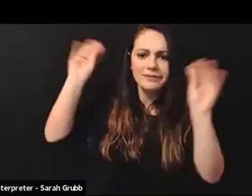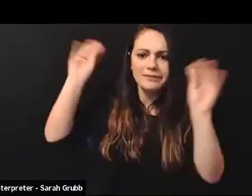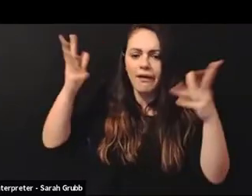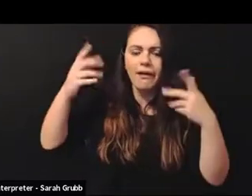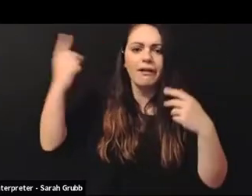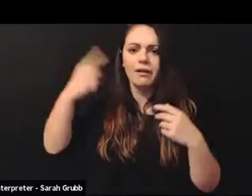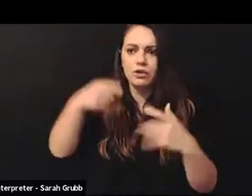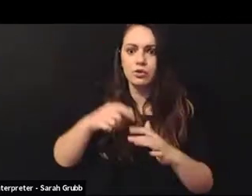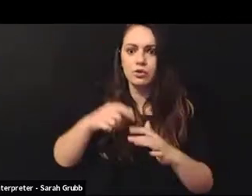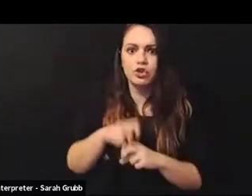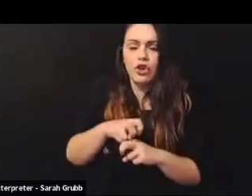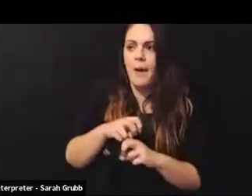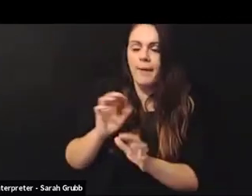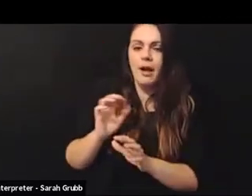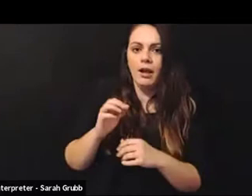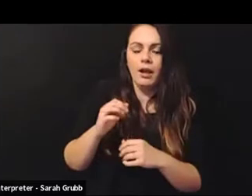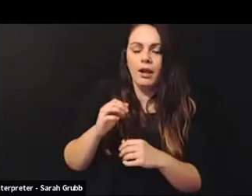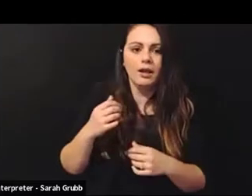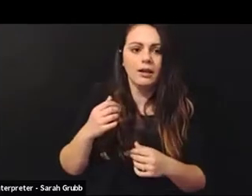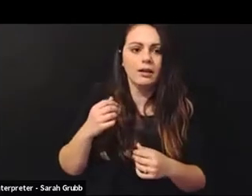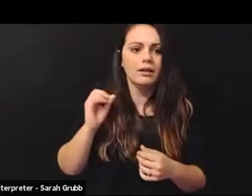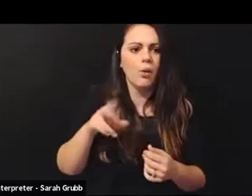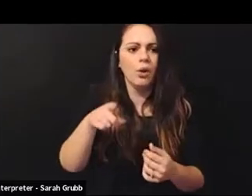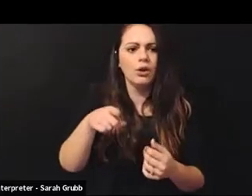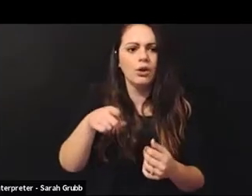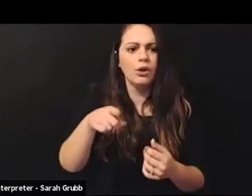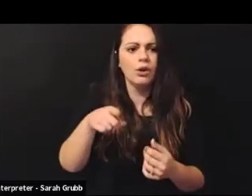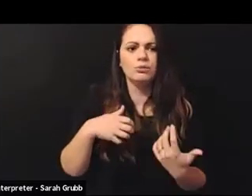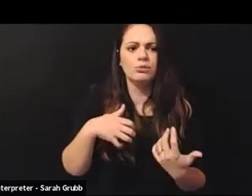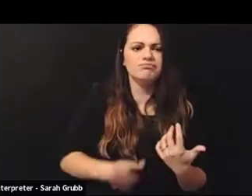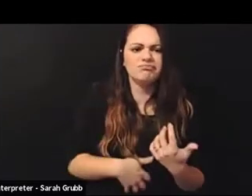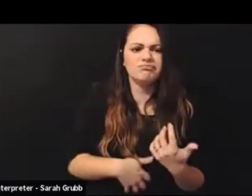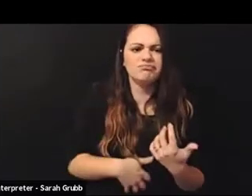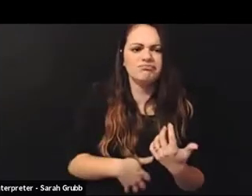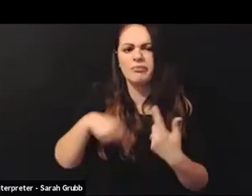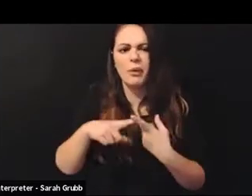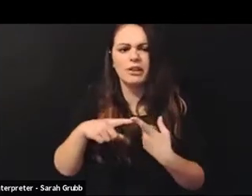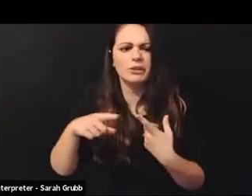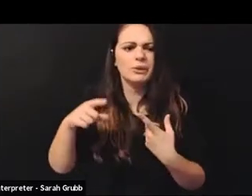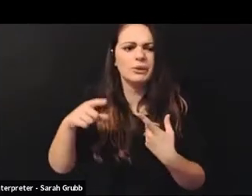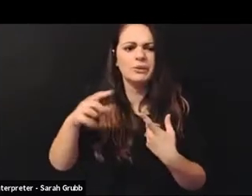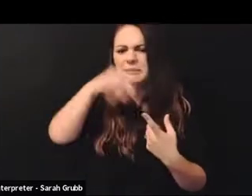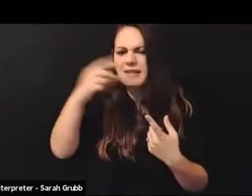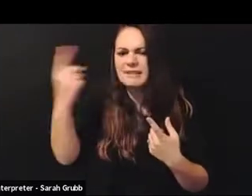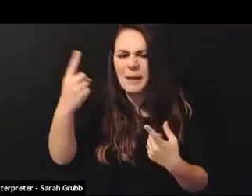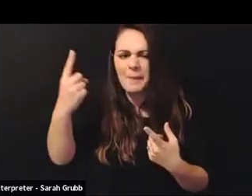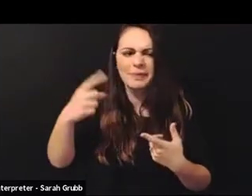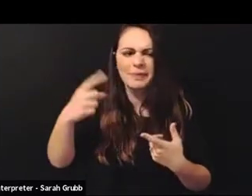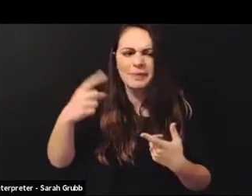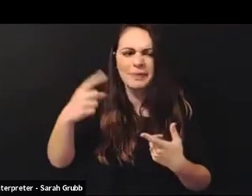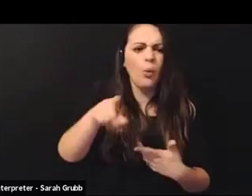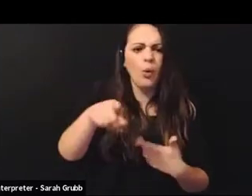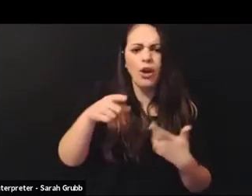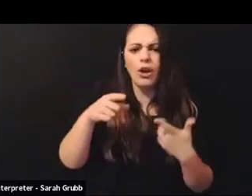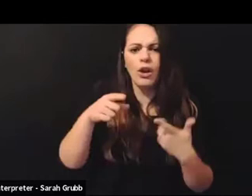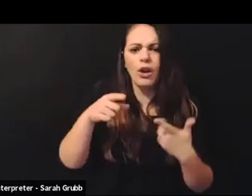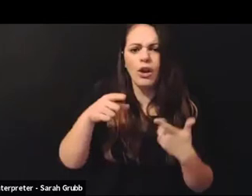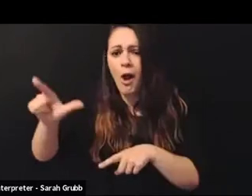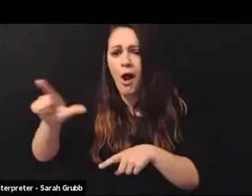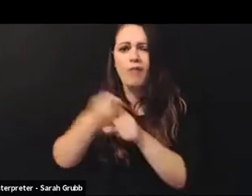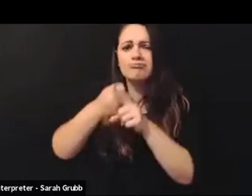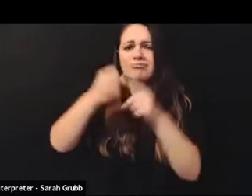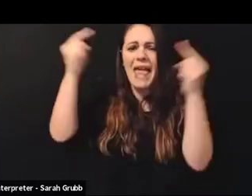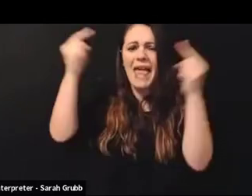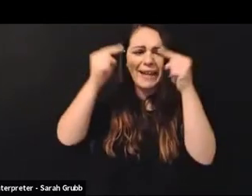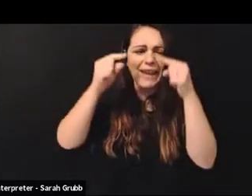couldn't handle that input? Or get headaches from going to the mall or cut your tags out of your clothes before